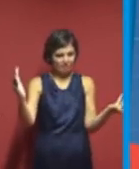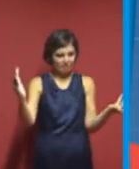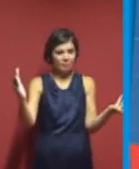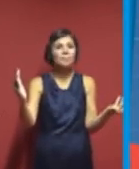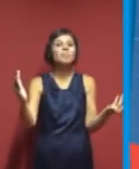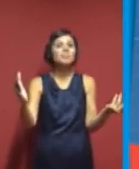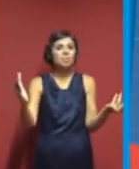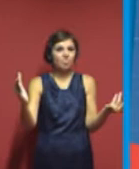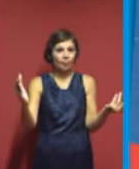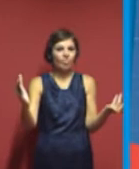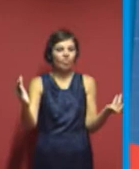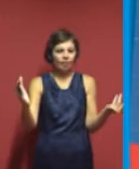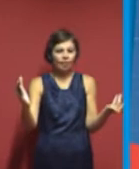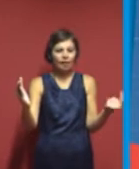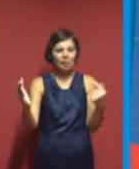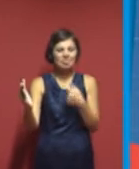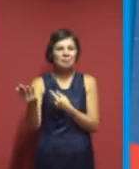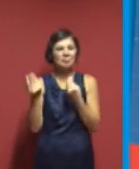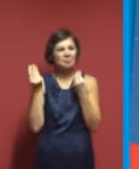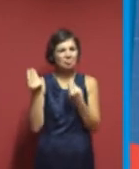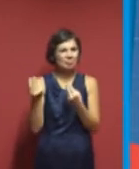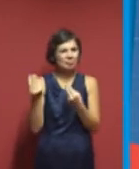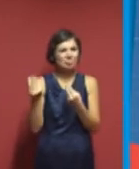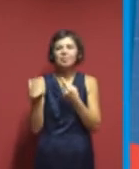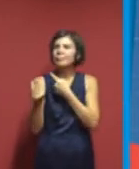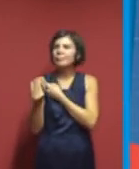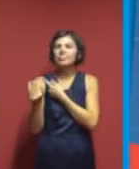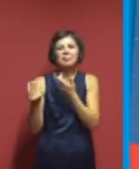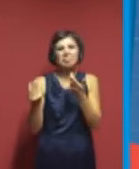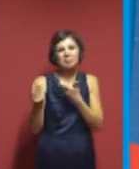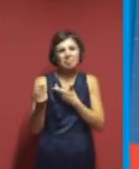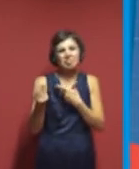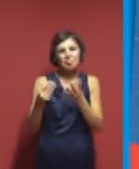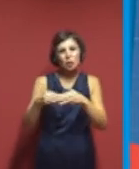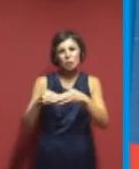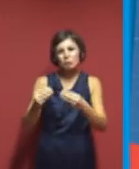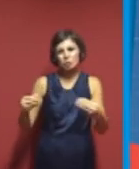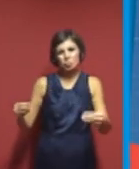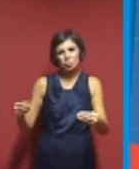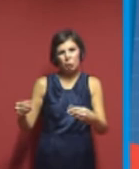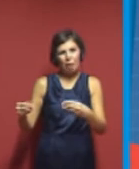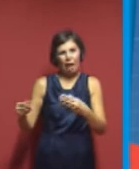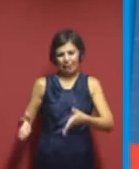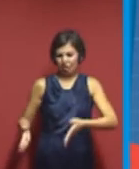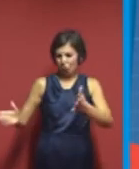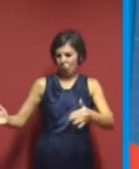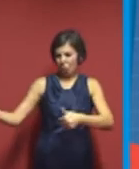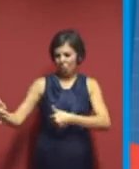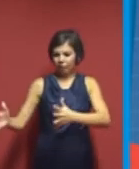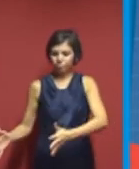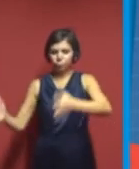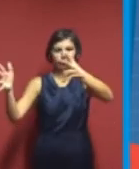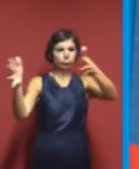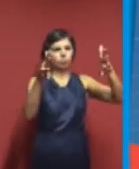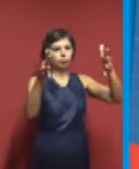with analog media and a coffee thermos, which I thought was very nice. This is a